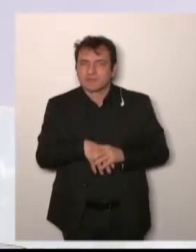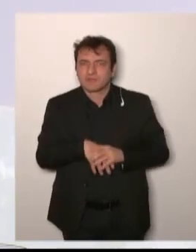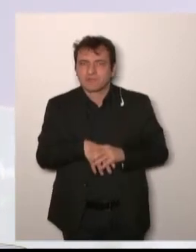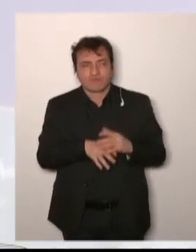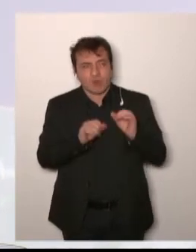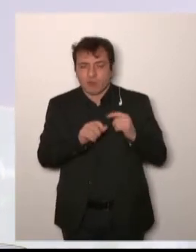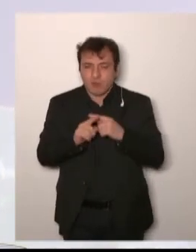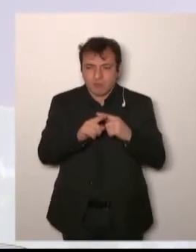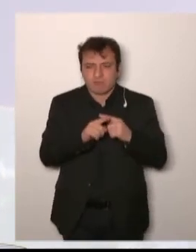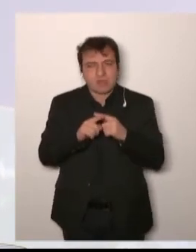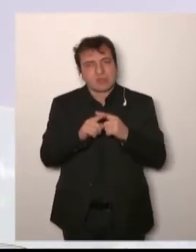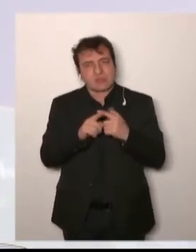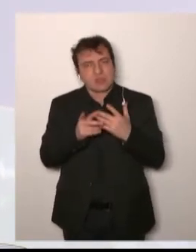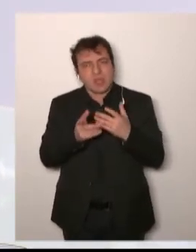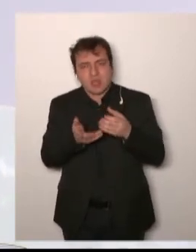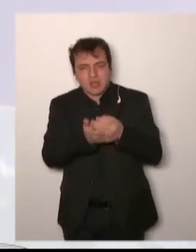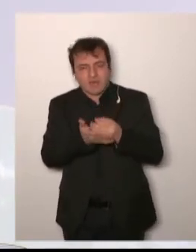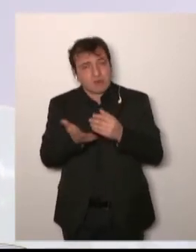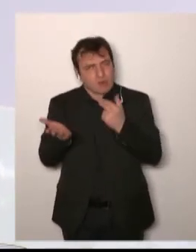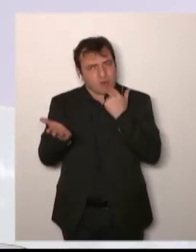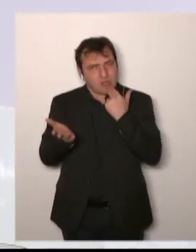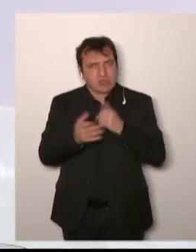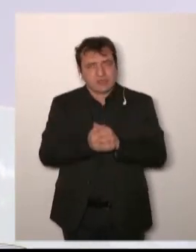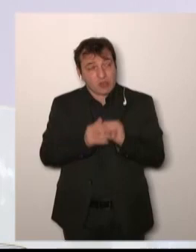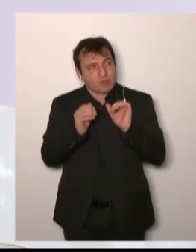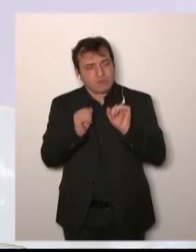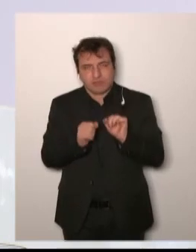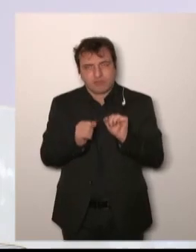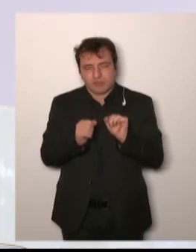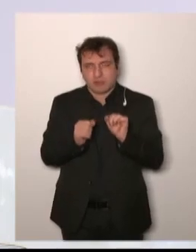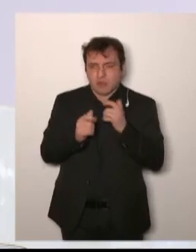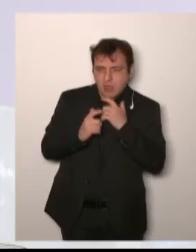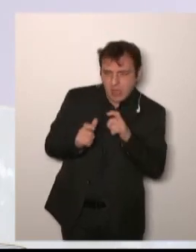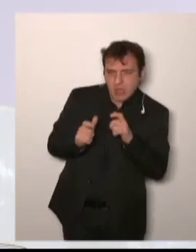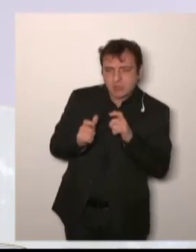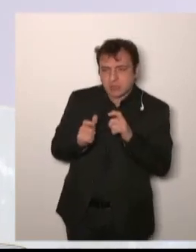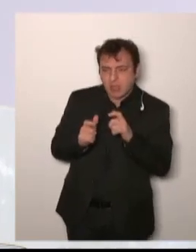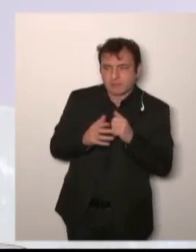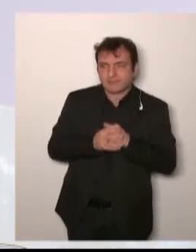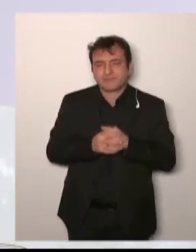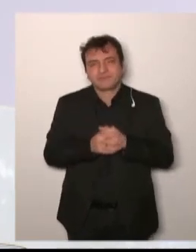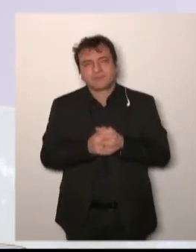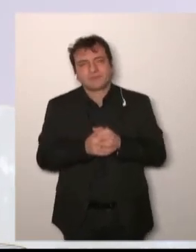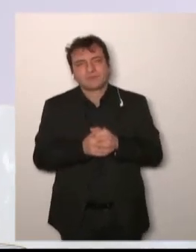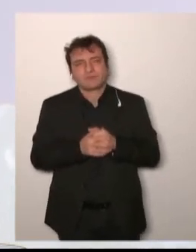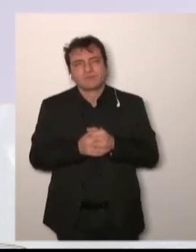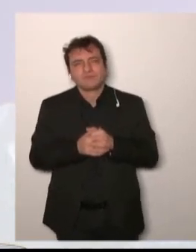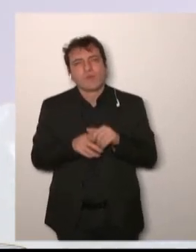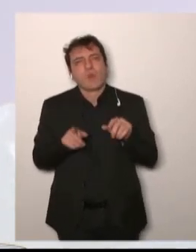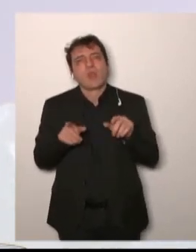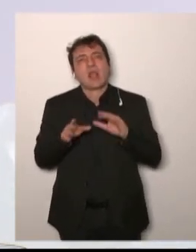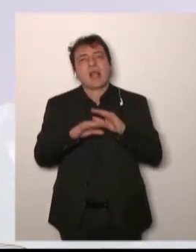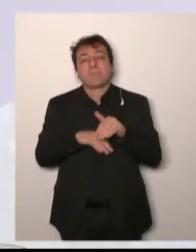high-quality research data. Secondly, prevention. How? Through screening and early